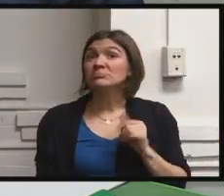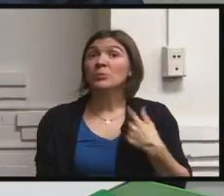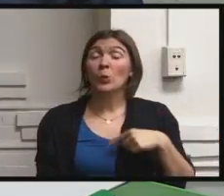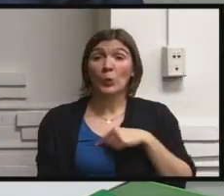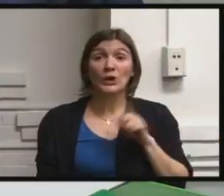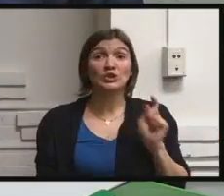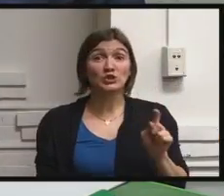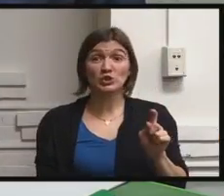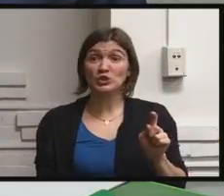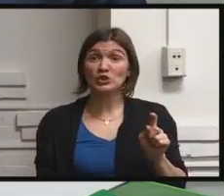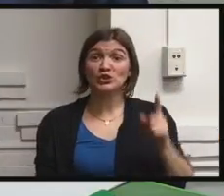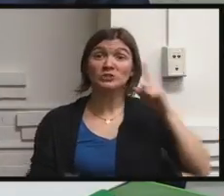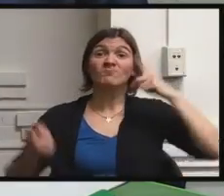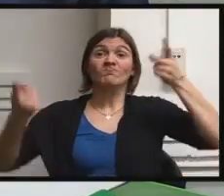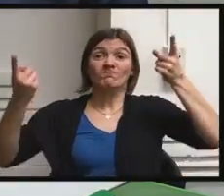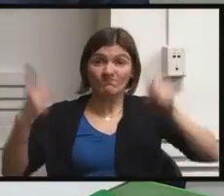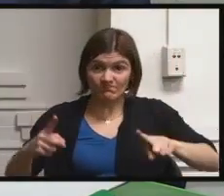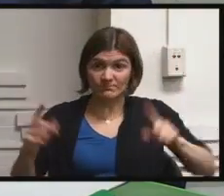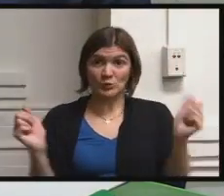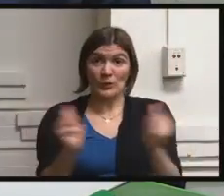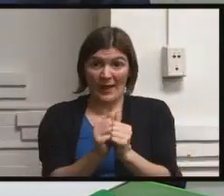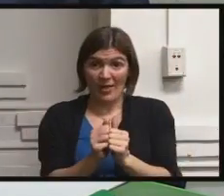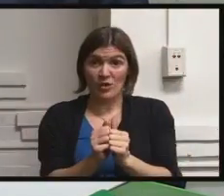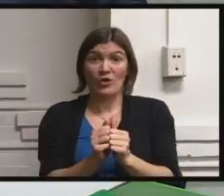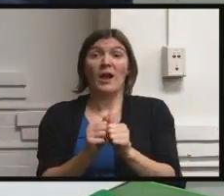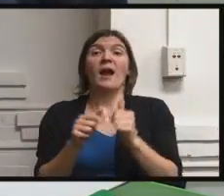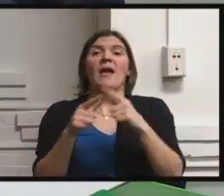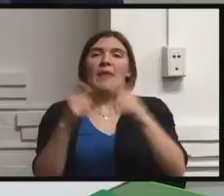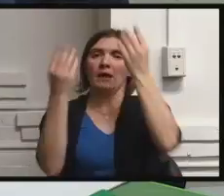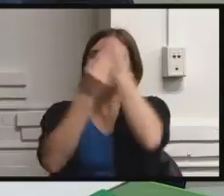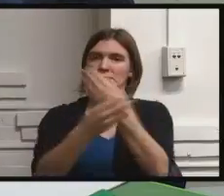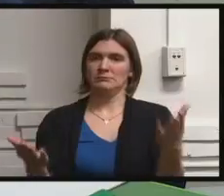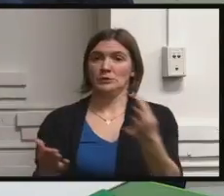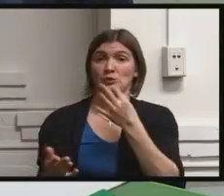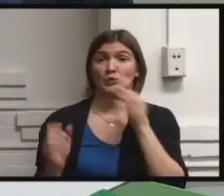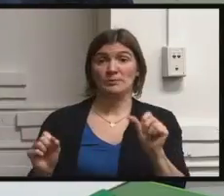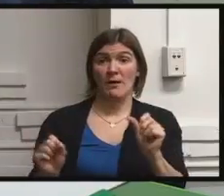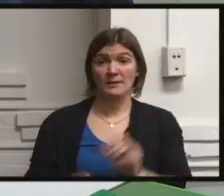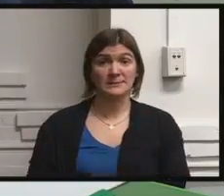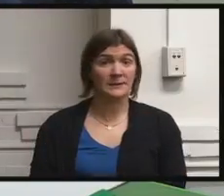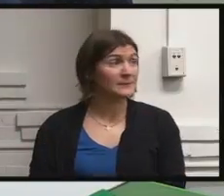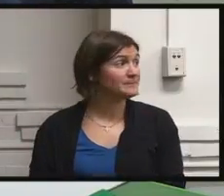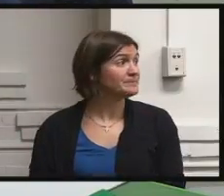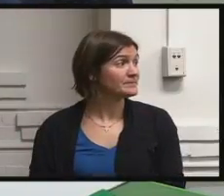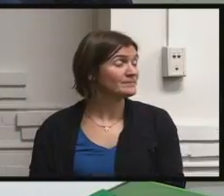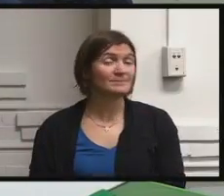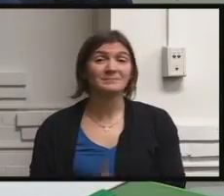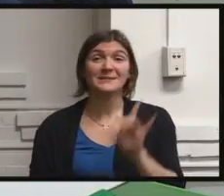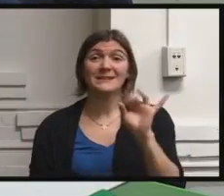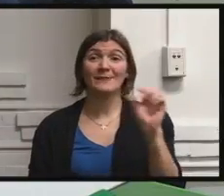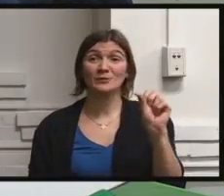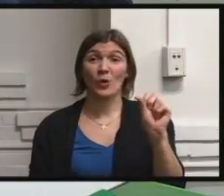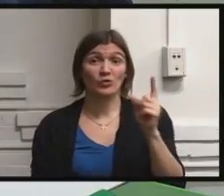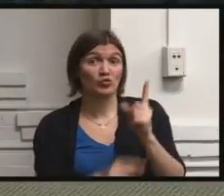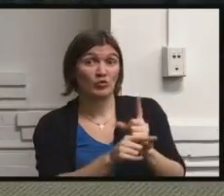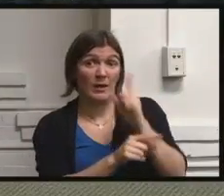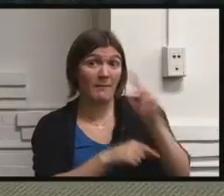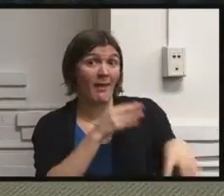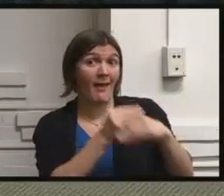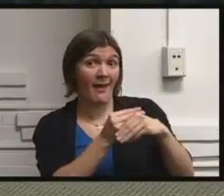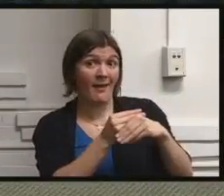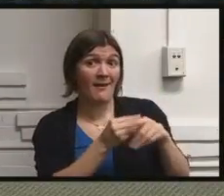should come up with one and start putting it out there as quickly as possible. Just to add to that is that we're